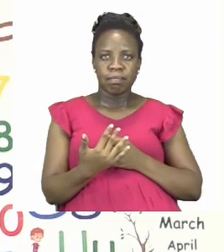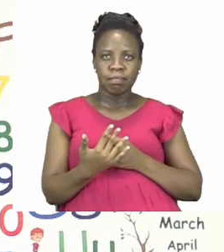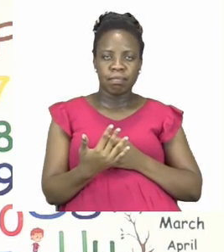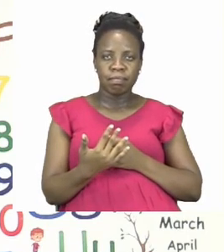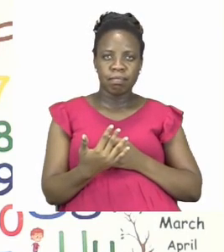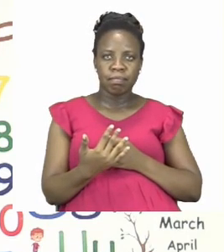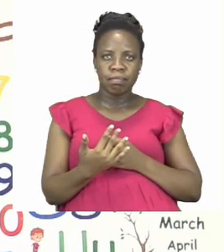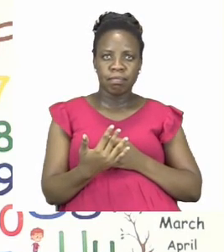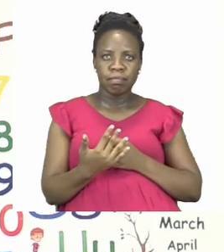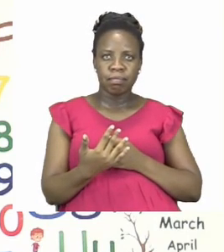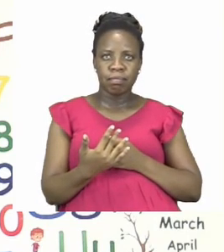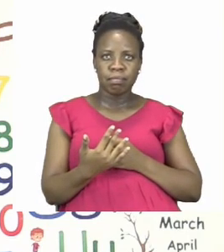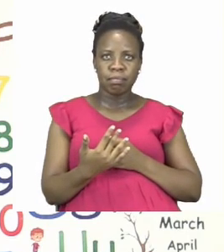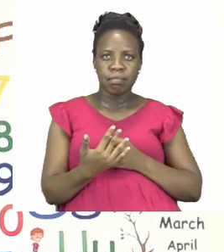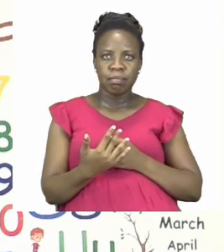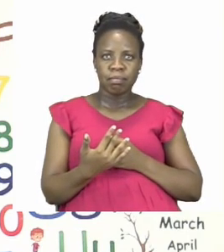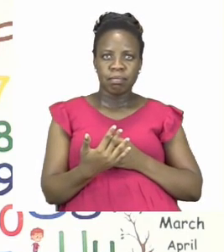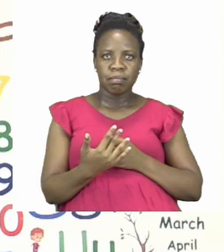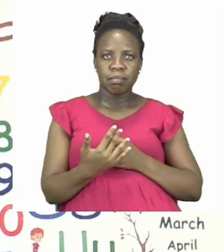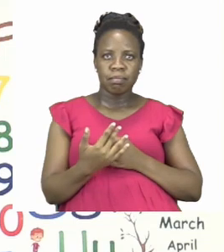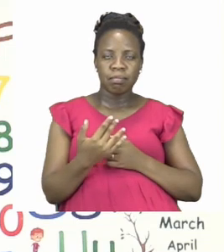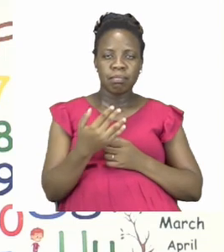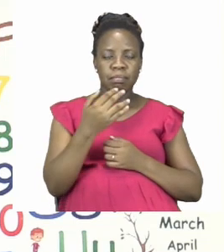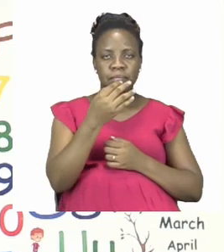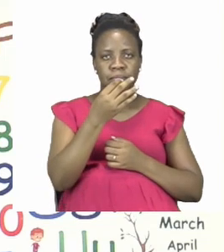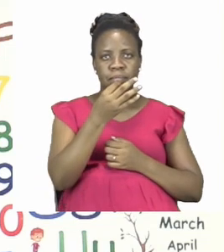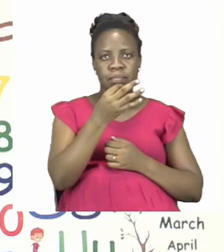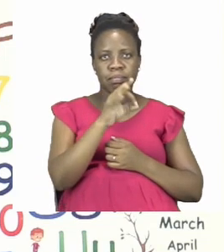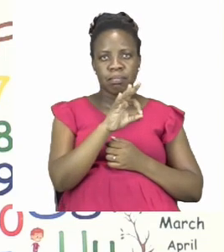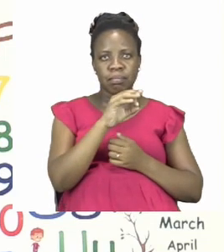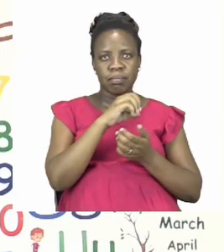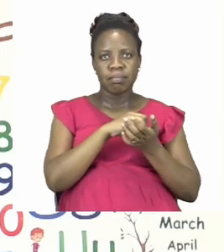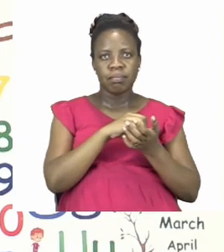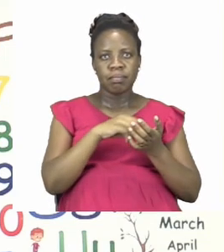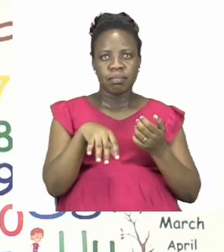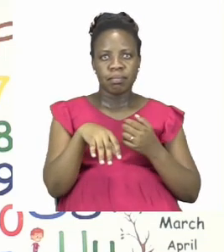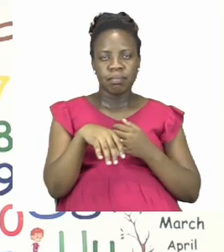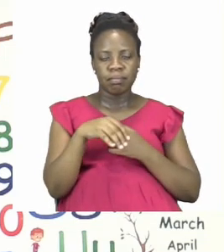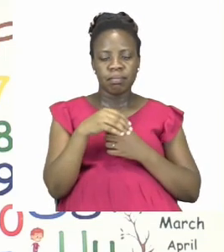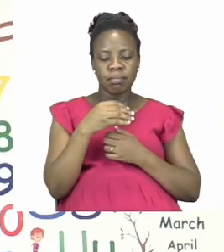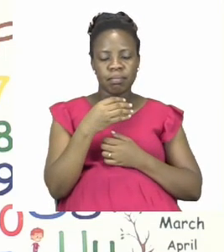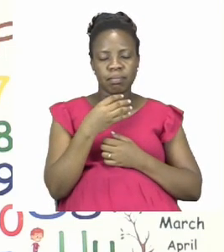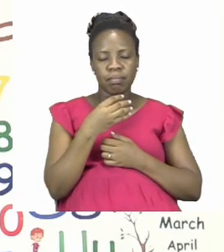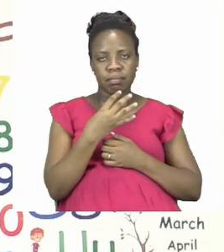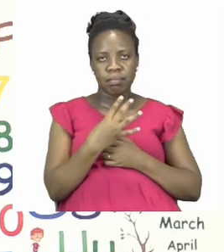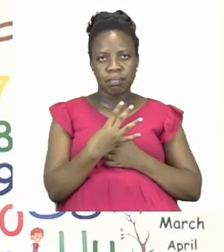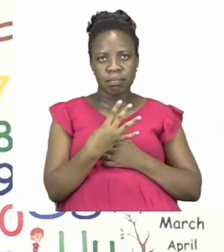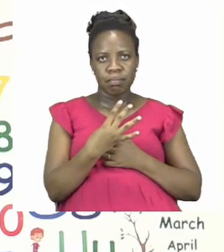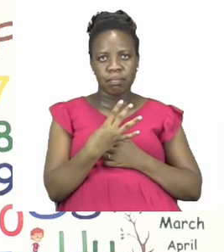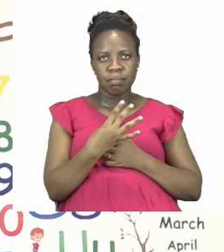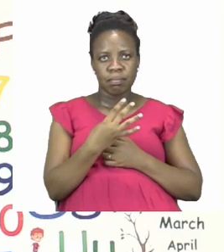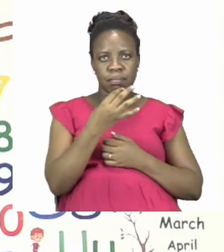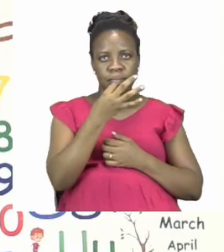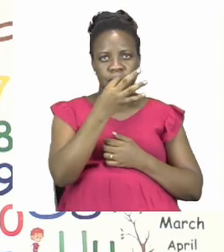our calculations. The next one is 9 minus 4. Now it's 9,